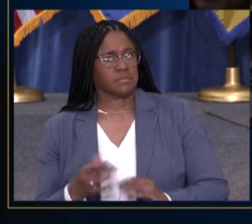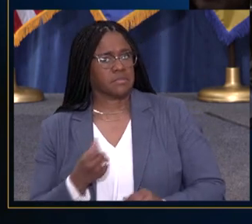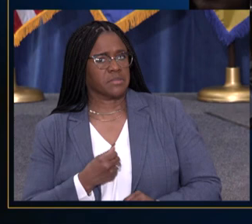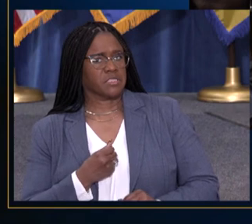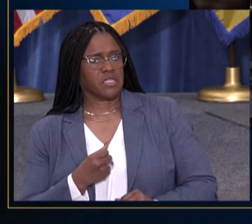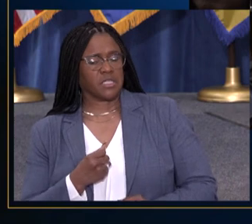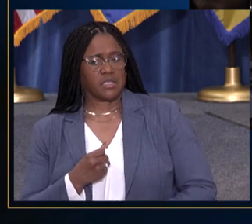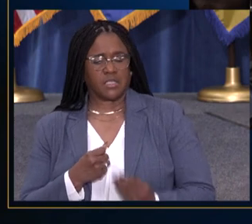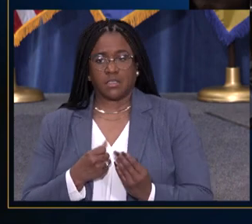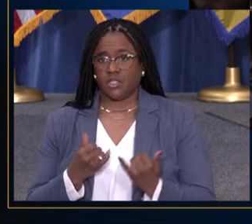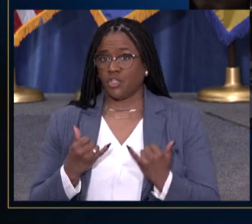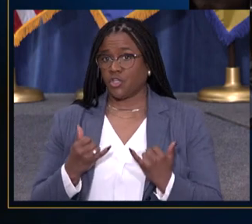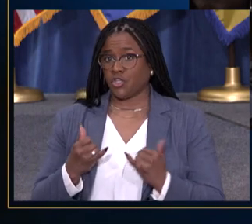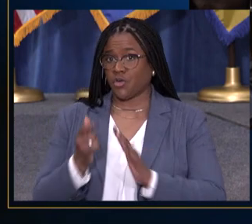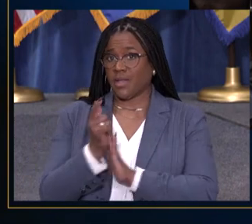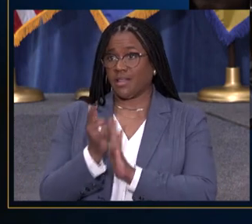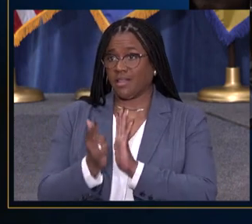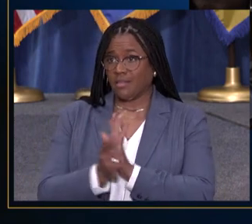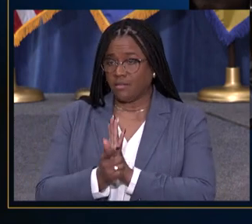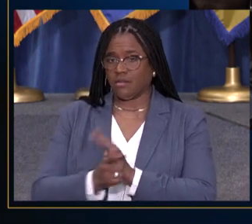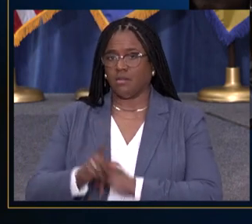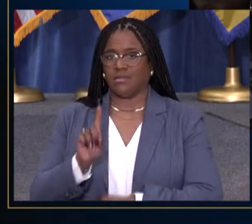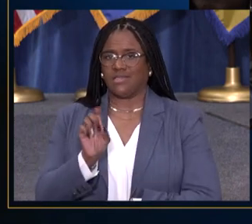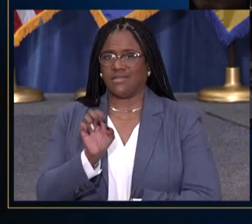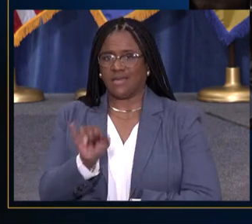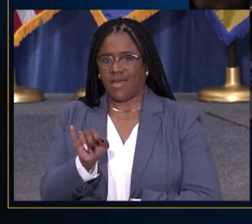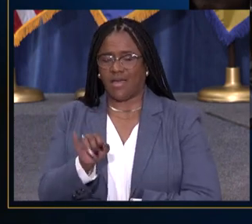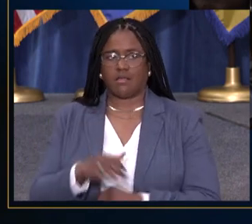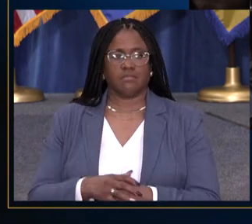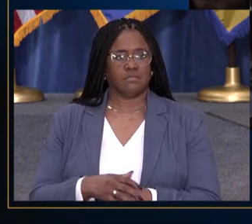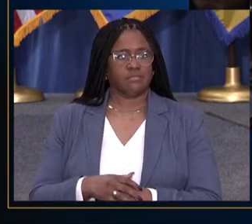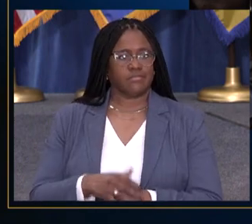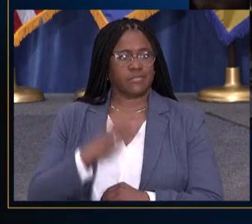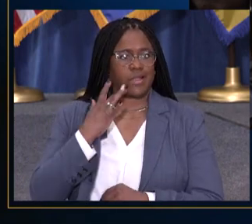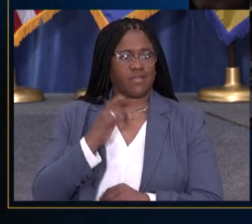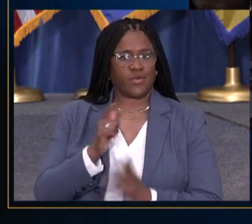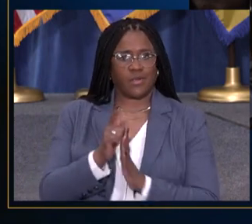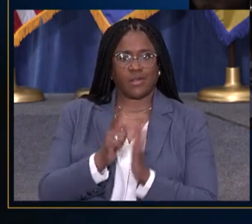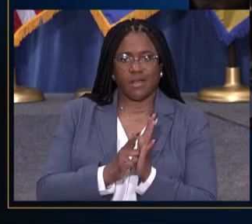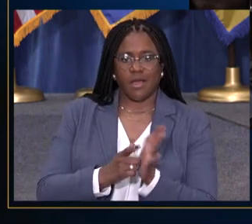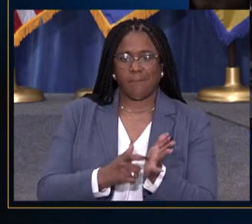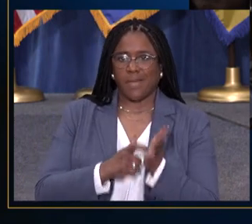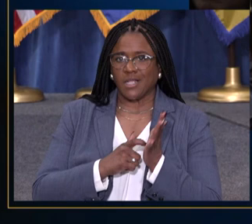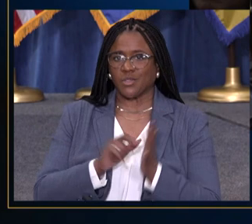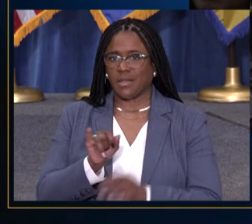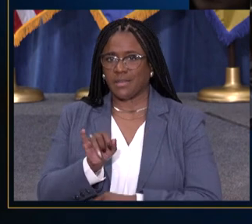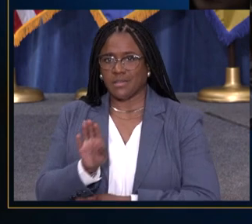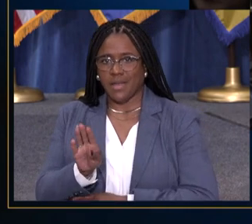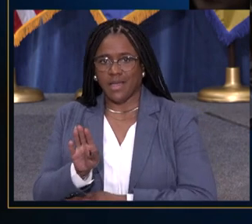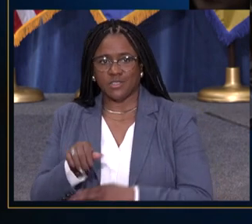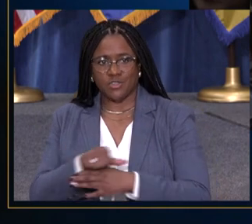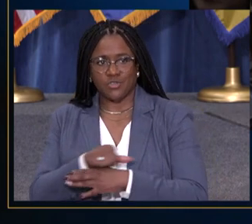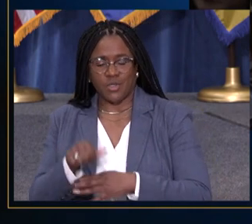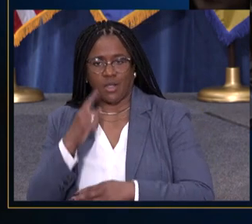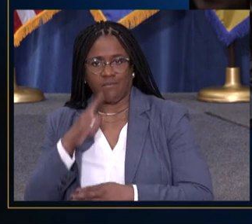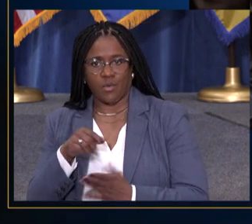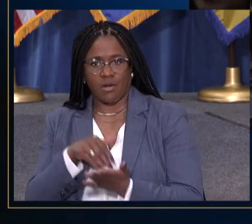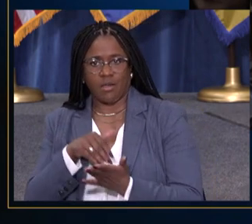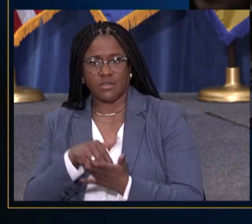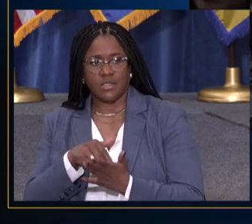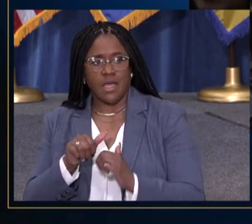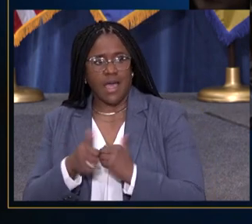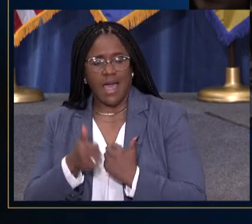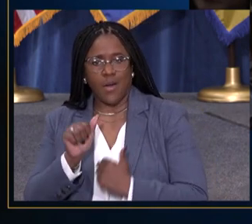Given the current legal attacks on DEI, including the California lawsuit challenging mandatory implicit bias training for doctors, how